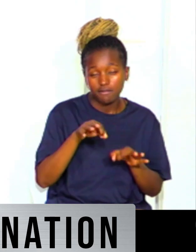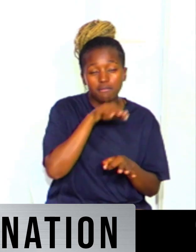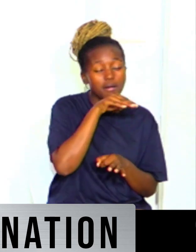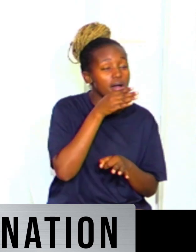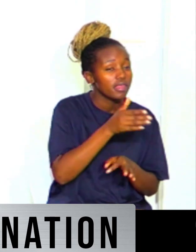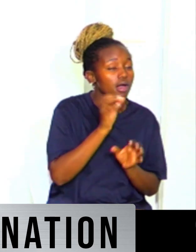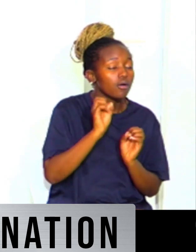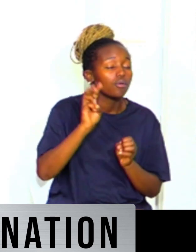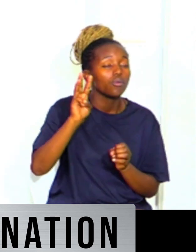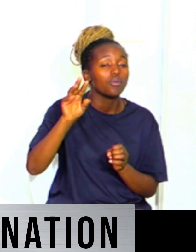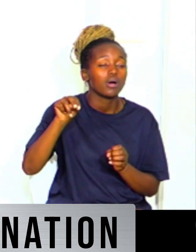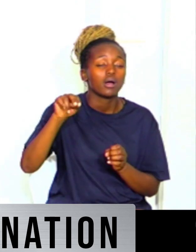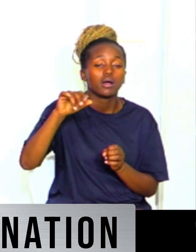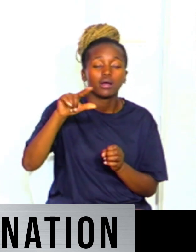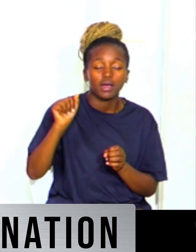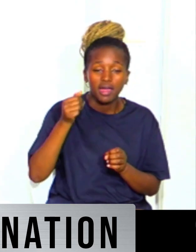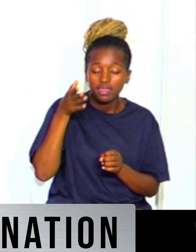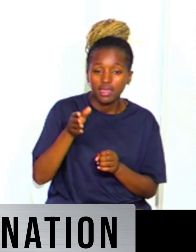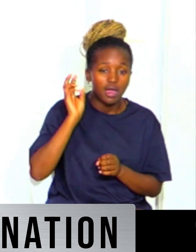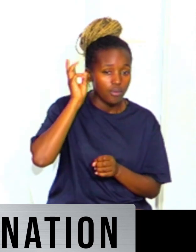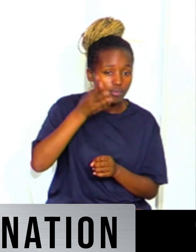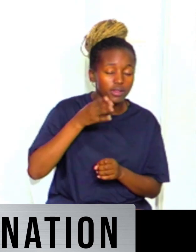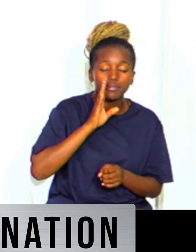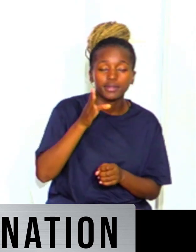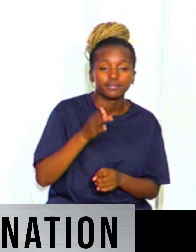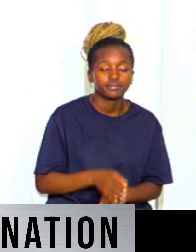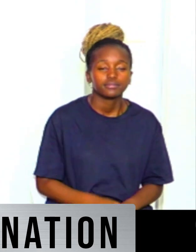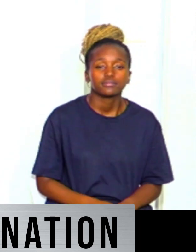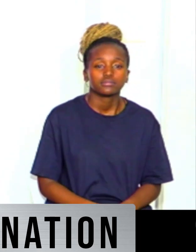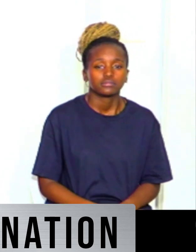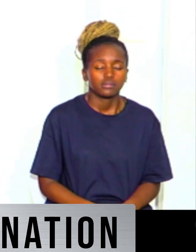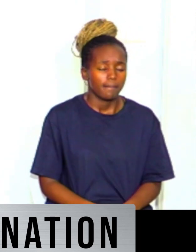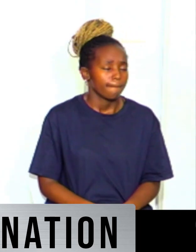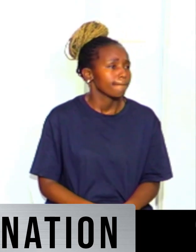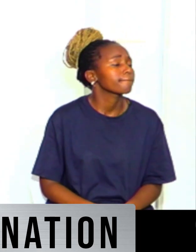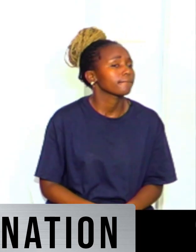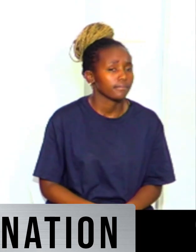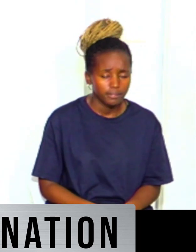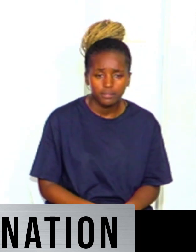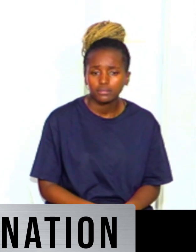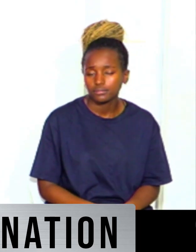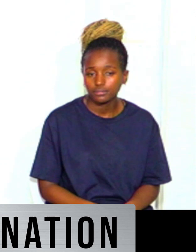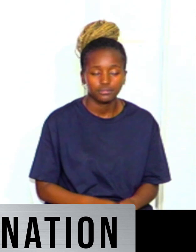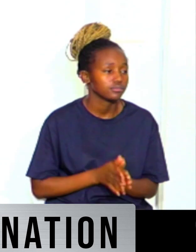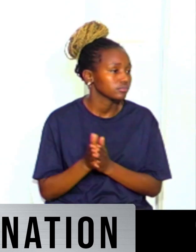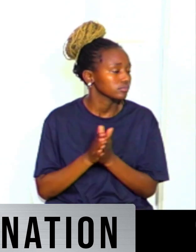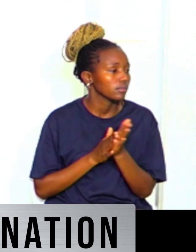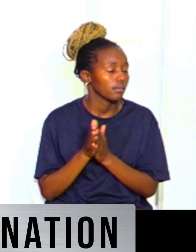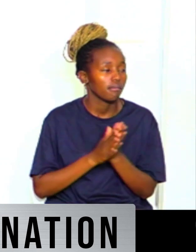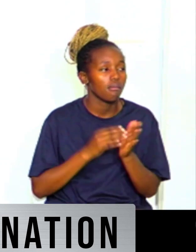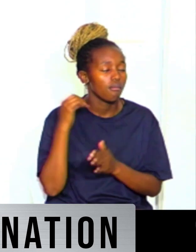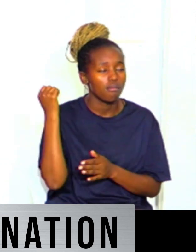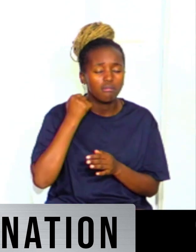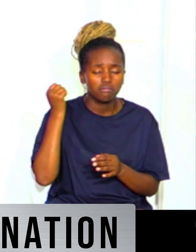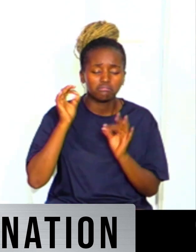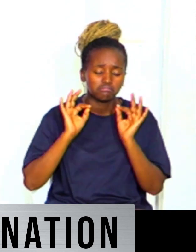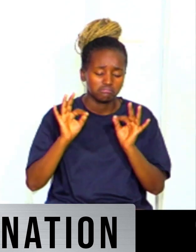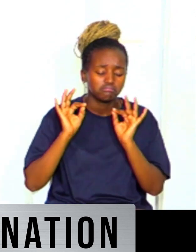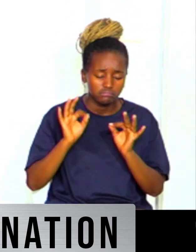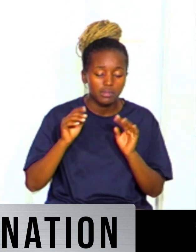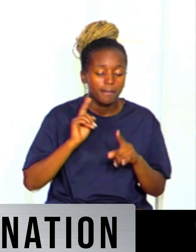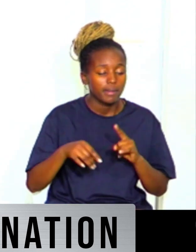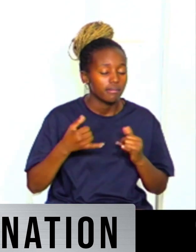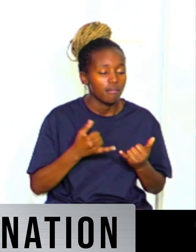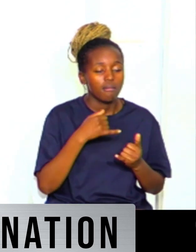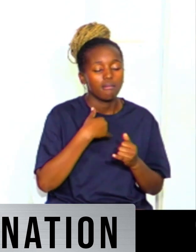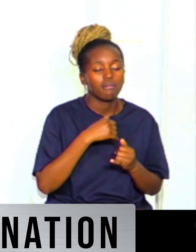Okay. That is Gladys Wanga. Very interesting politics here. And then there is the issue